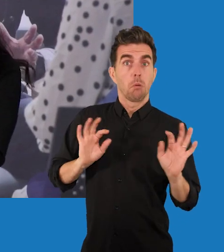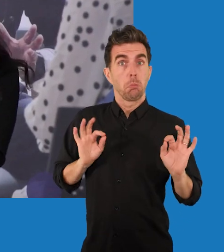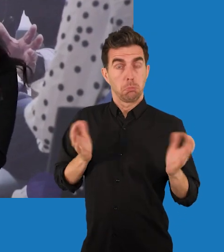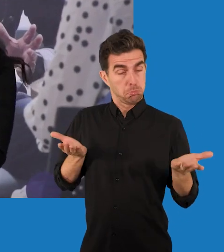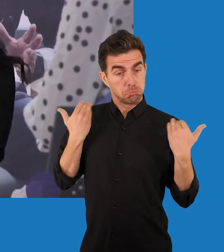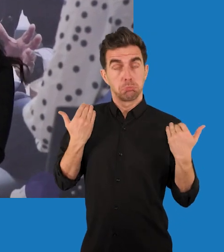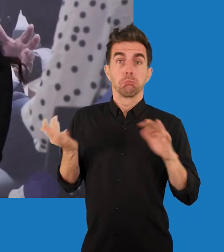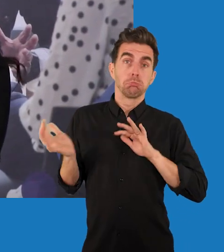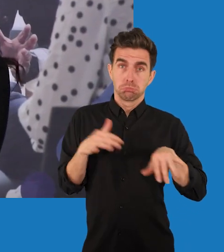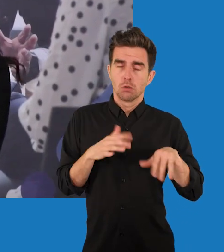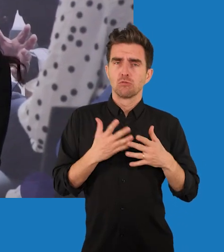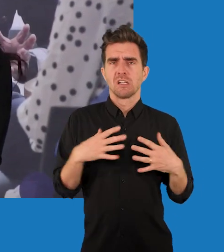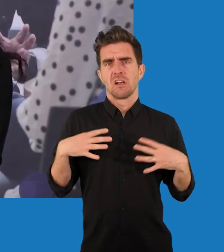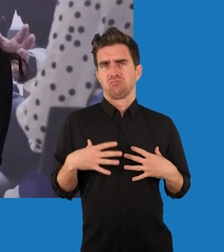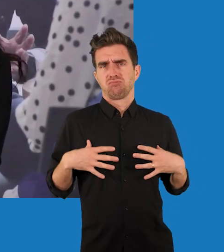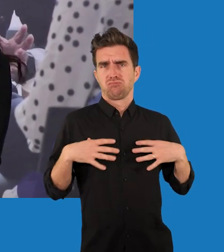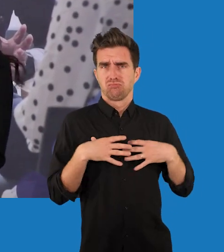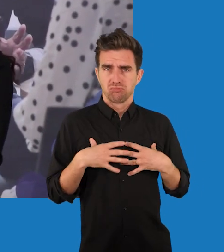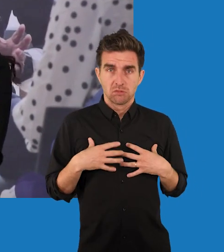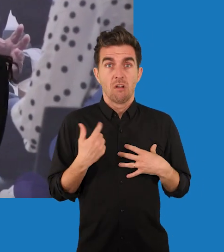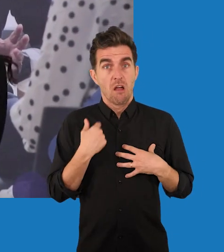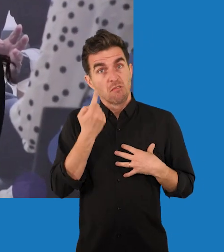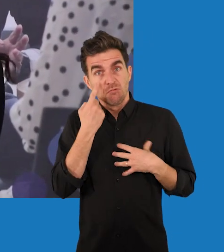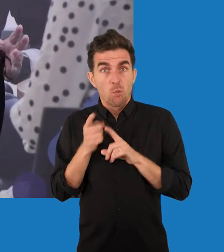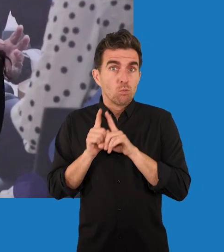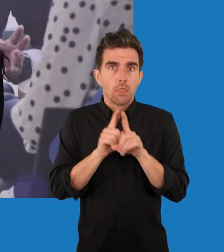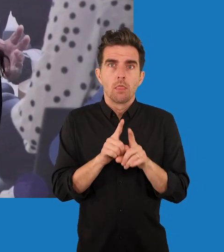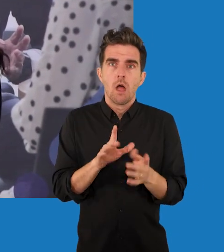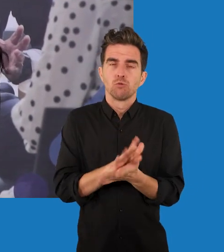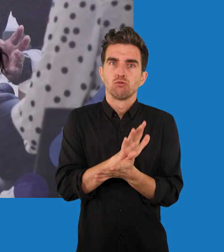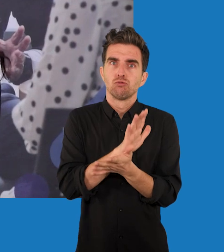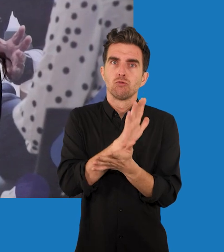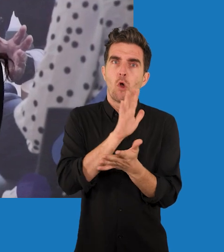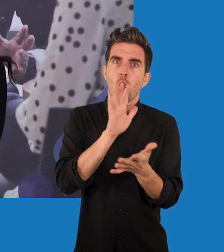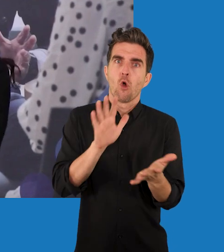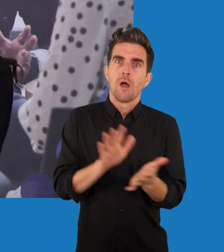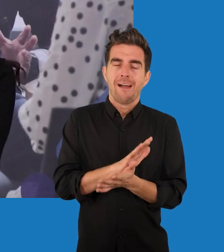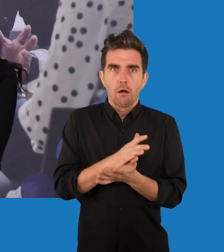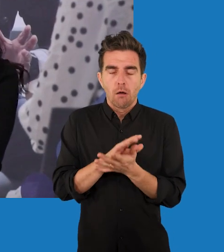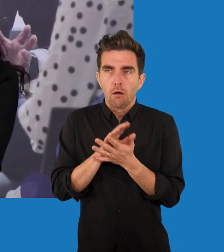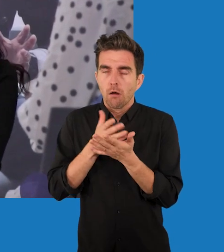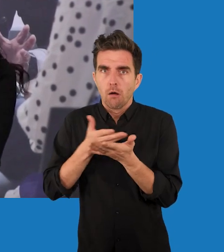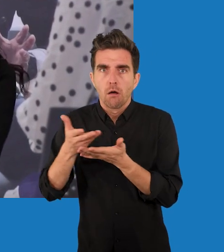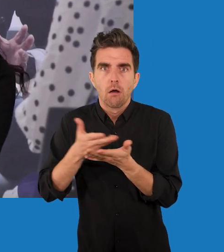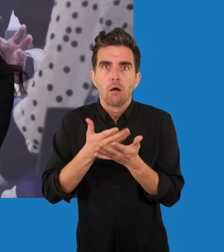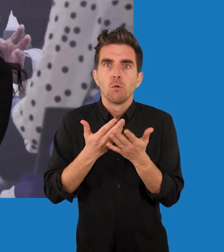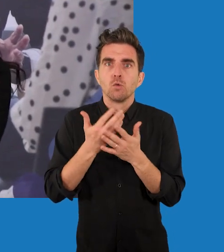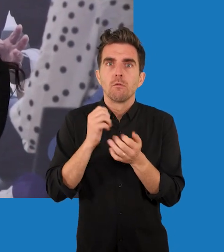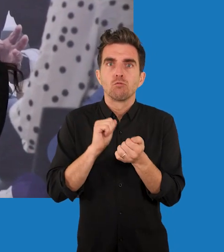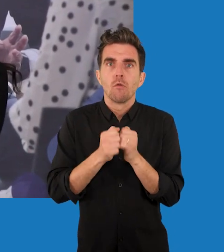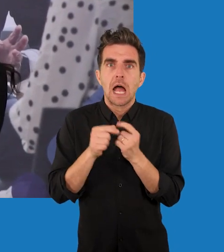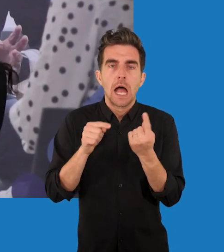for joining. It was very chilled out, and I went along with her, and she really enjoyed it and managed to make